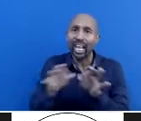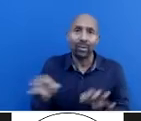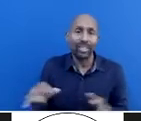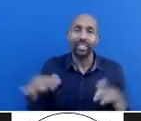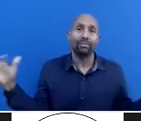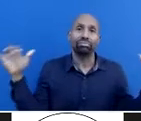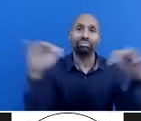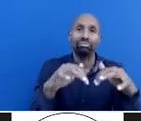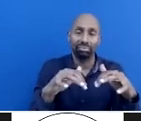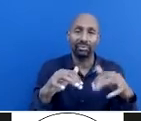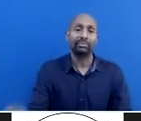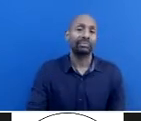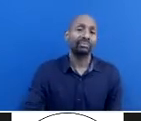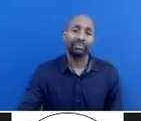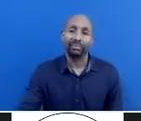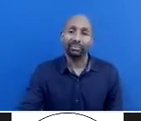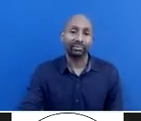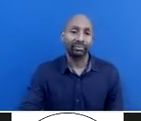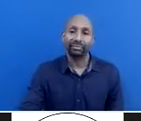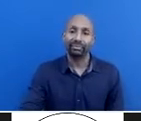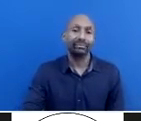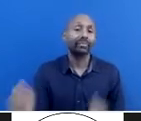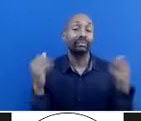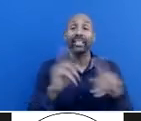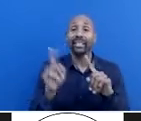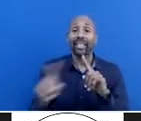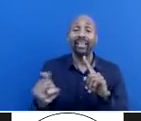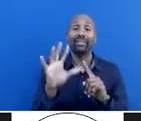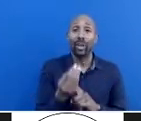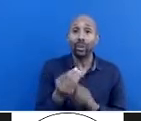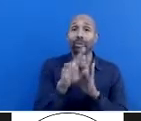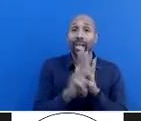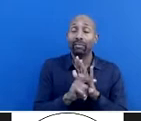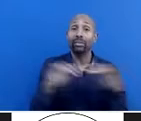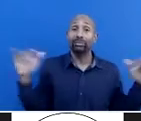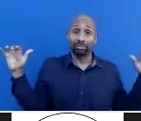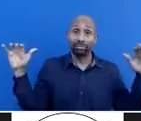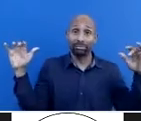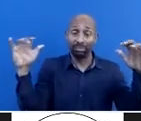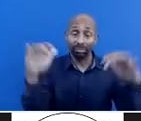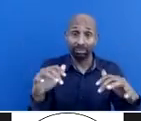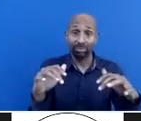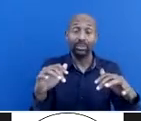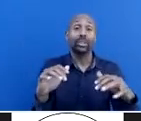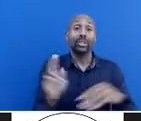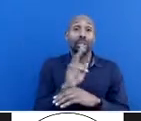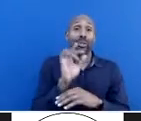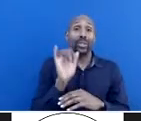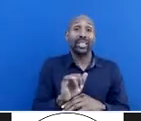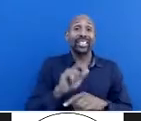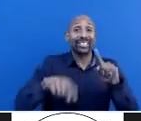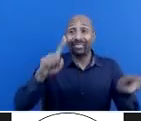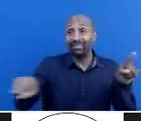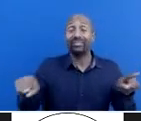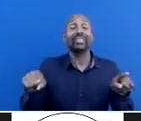from hundreds of different cultural backgrounds and practicing a wide variety